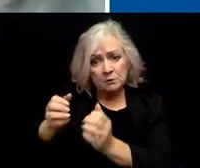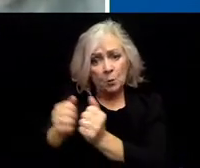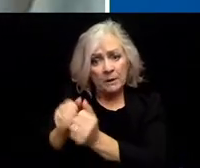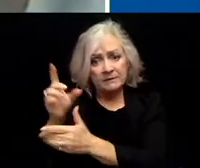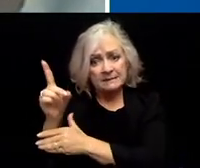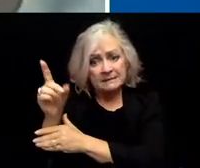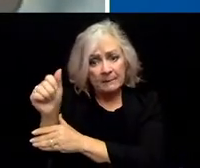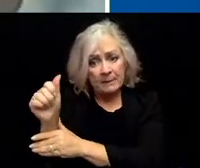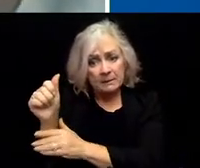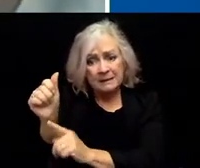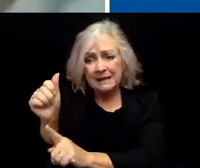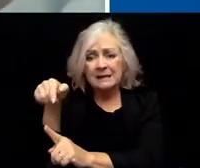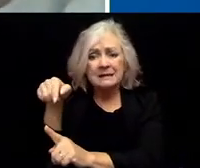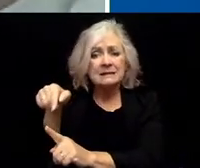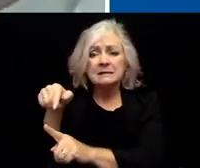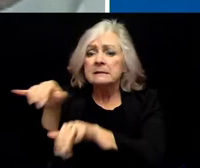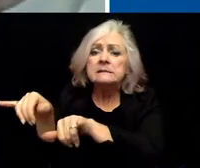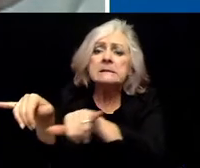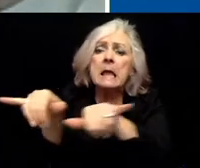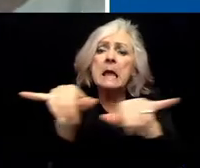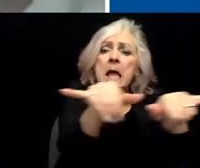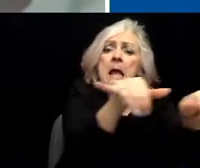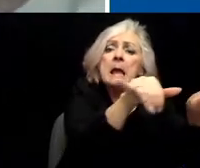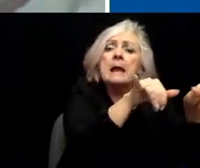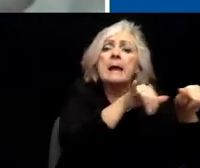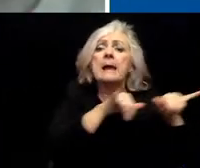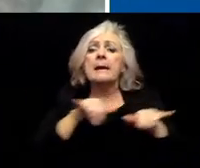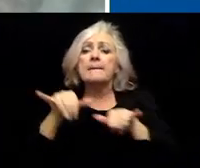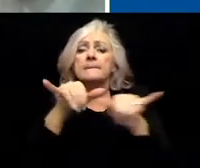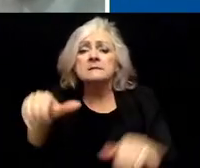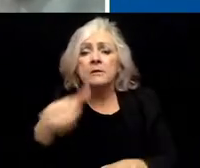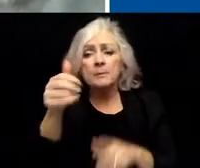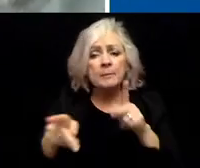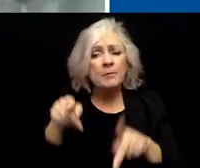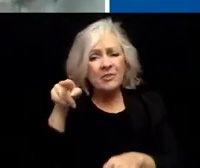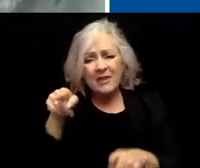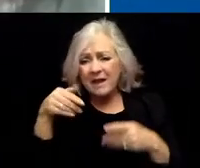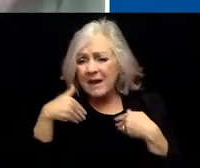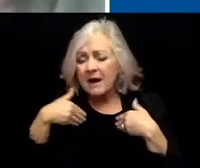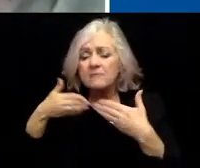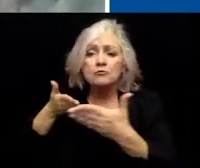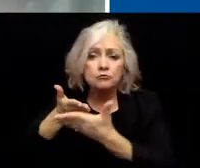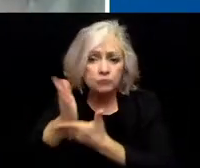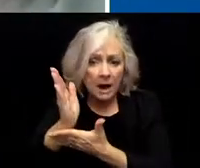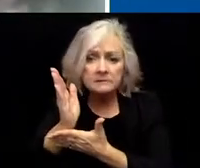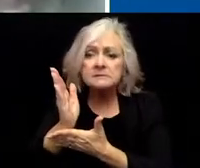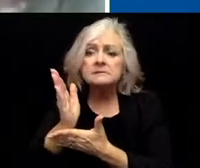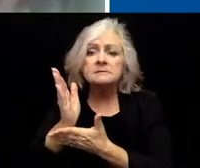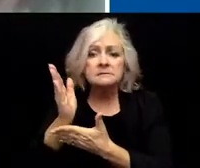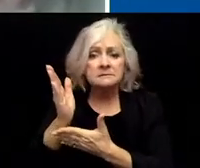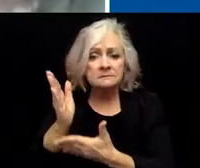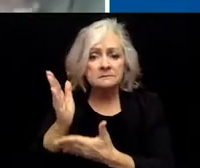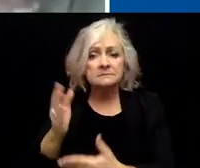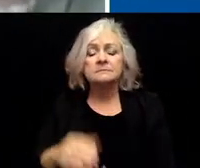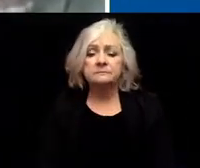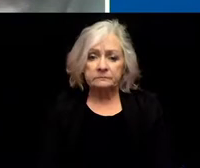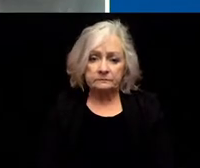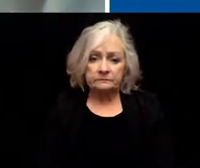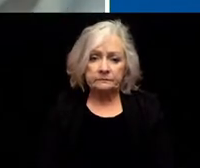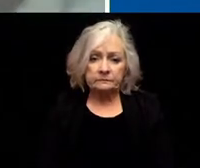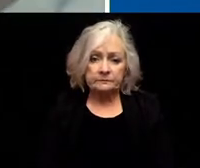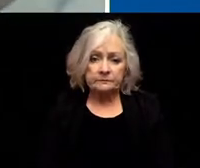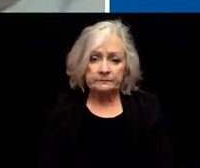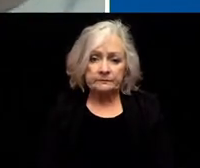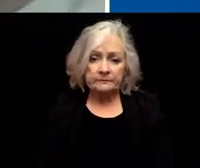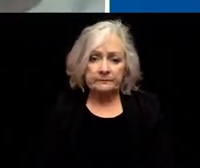who are no different from anyone else in terms of their rights and their entitlements. I wanted to also say that I think the